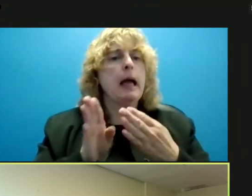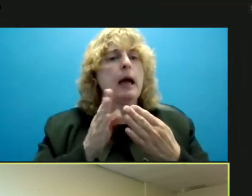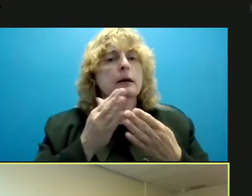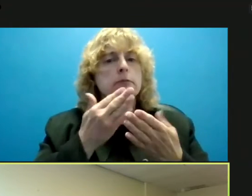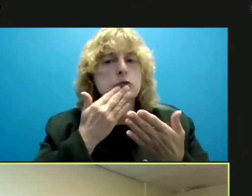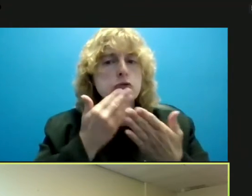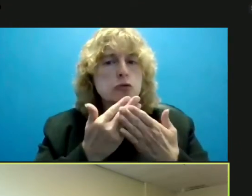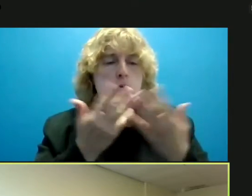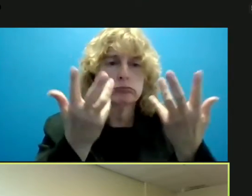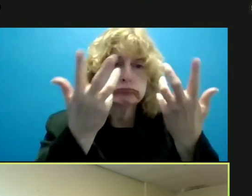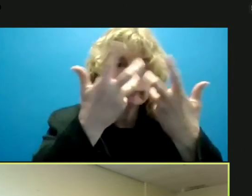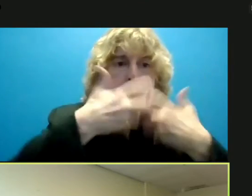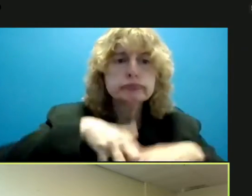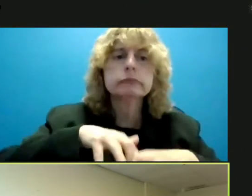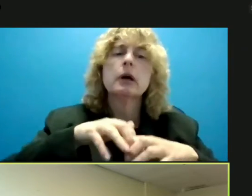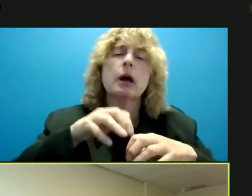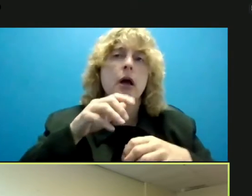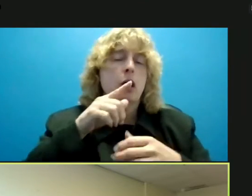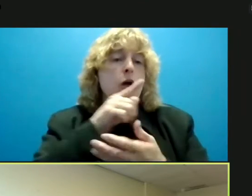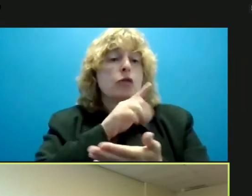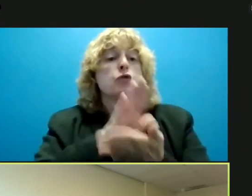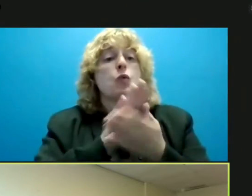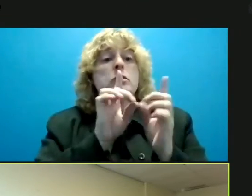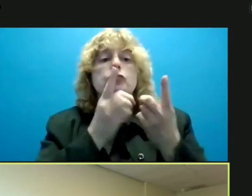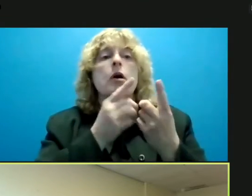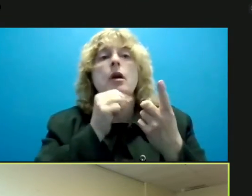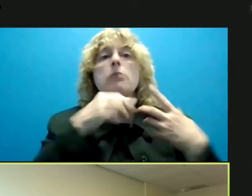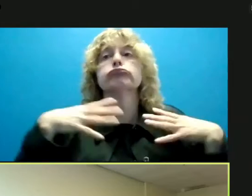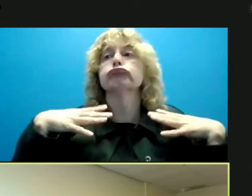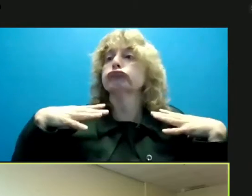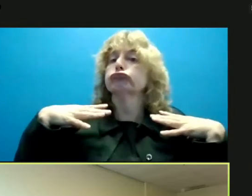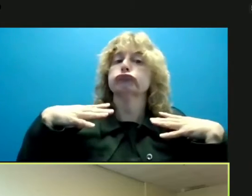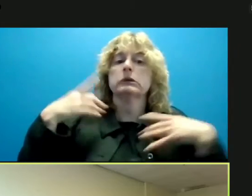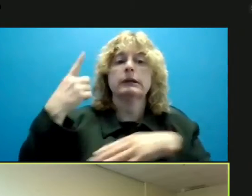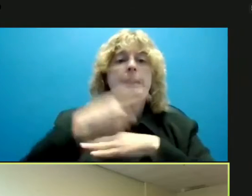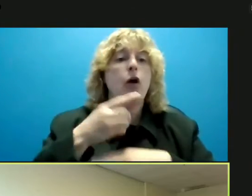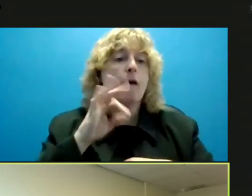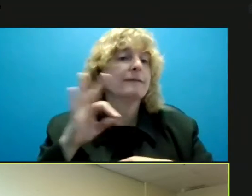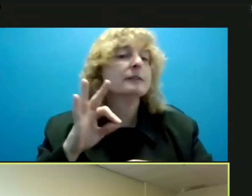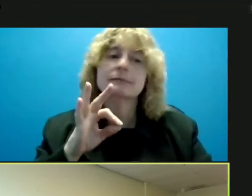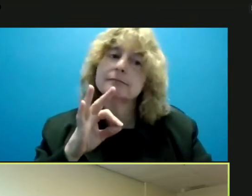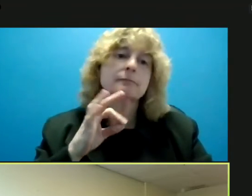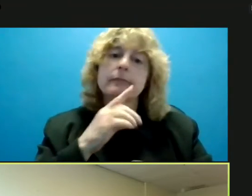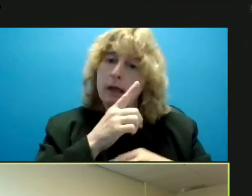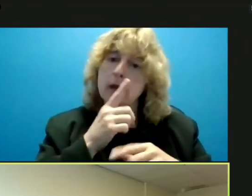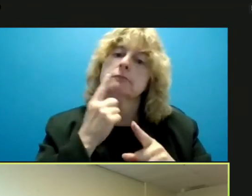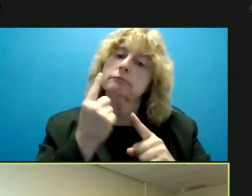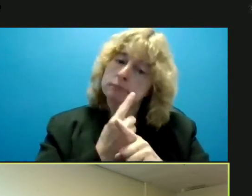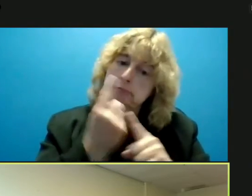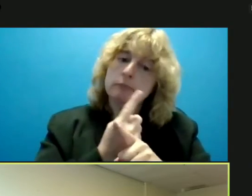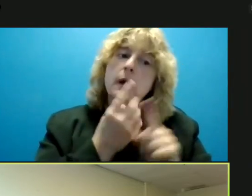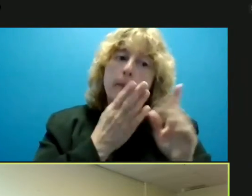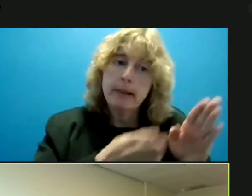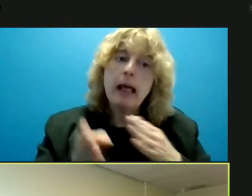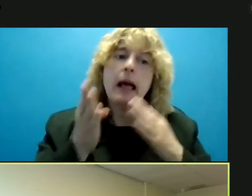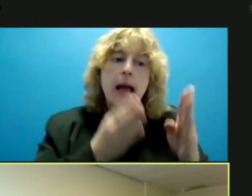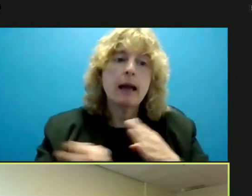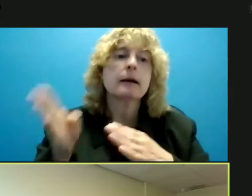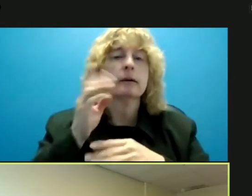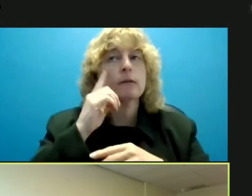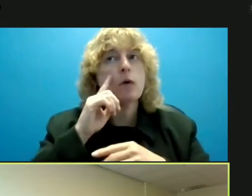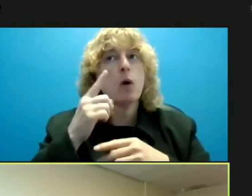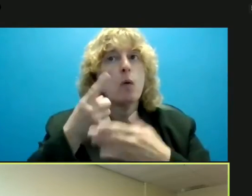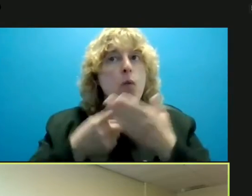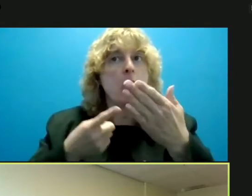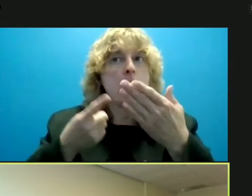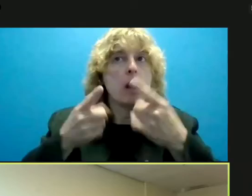are not taking a day off and they are working regularly to plan for what's coming next and again in the